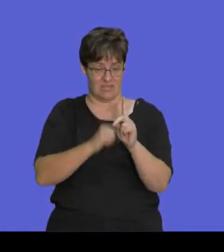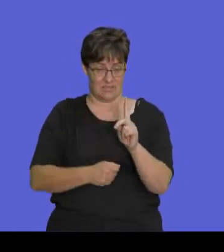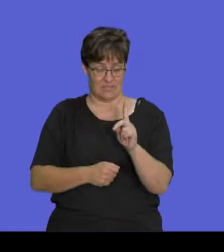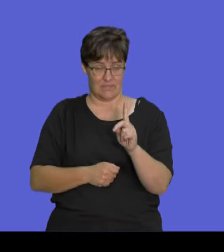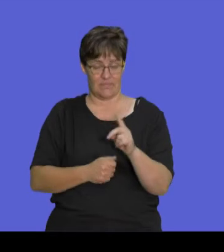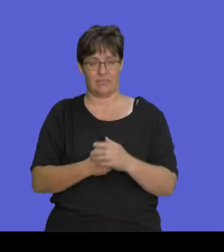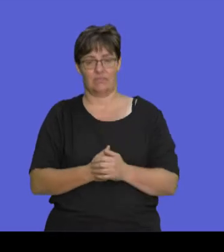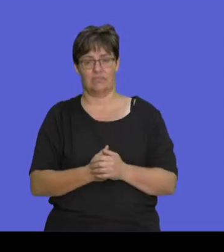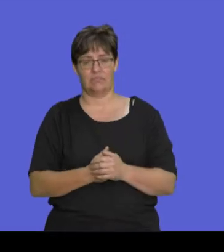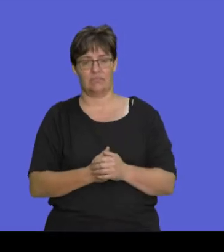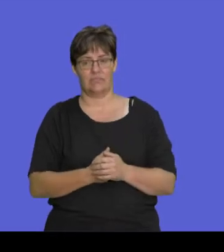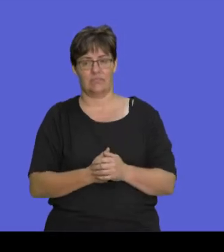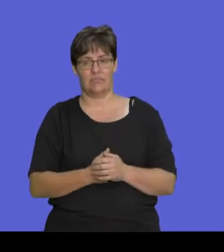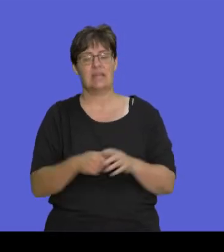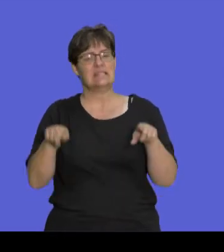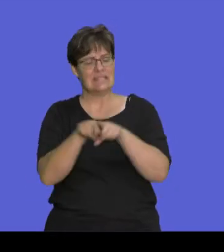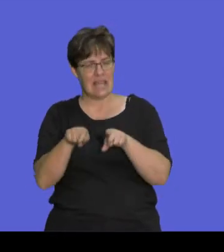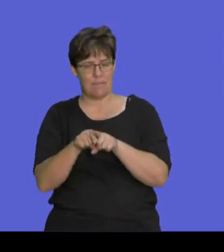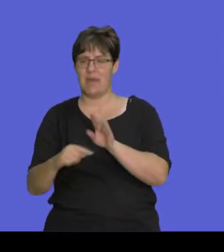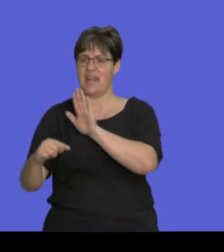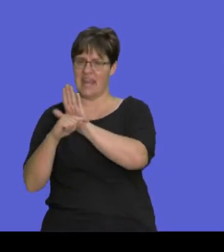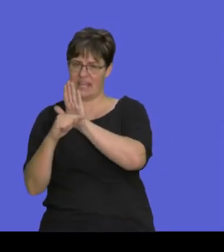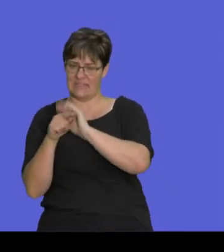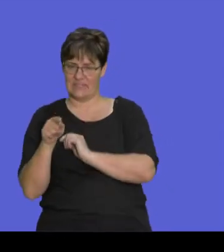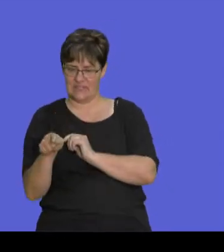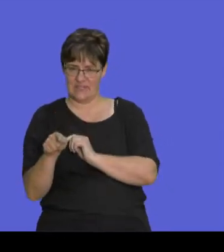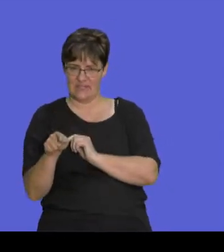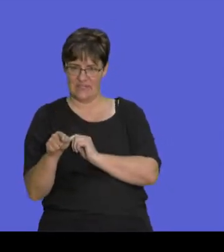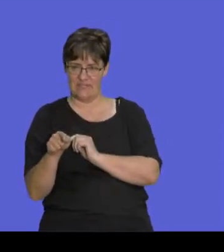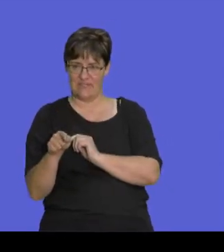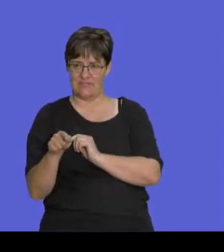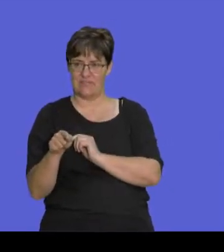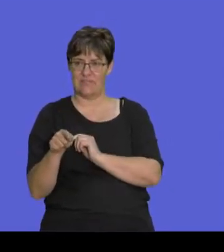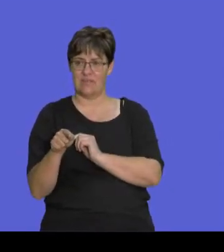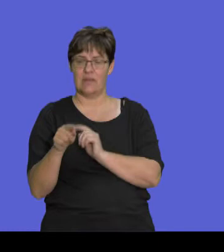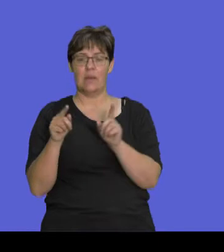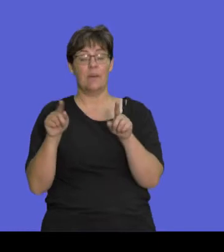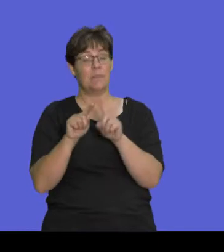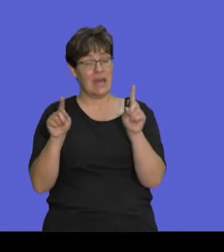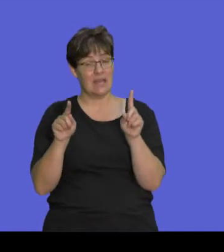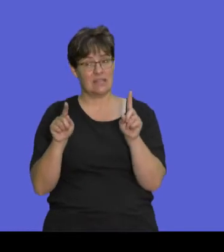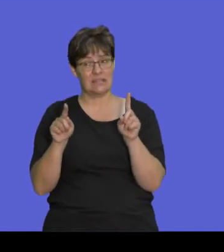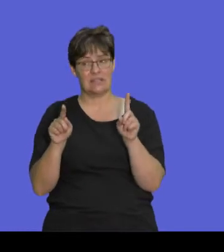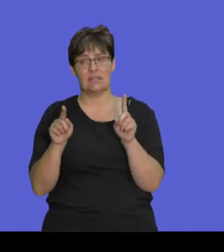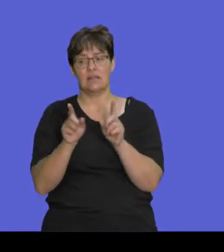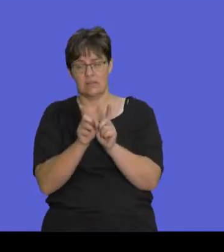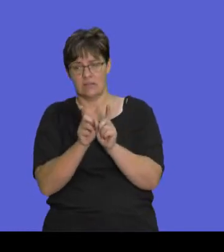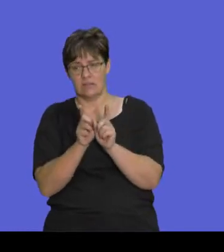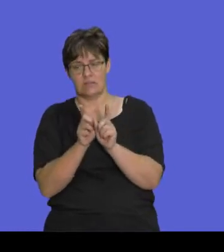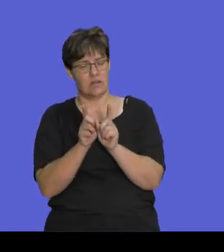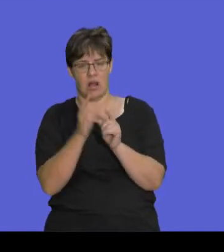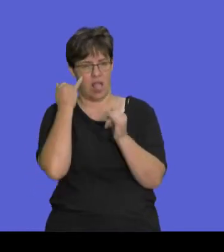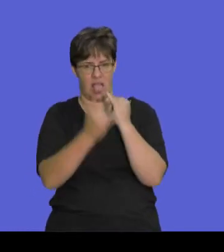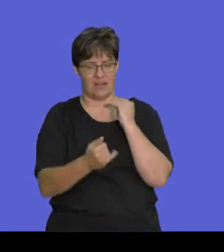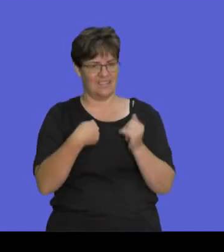point charge in space, right? And then similarly, we would also have the same demonstration